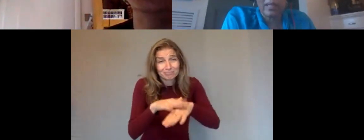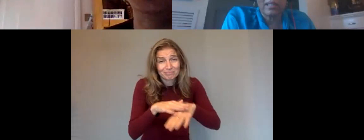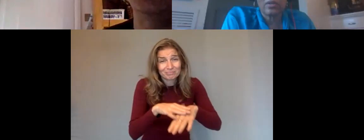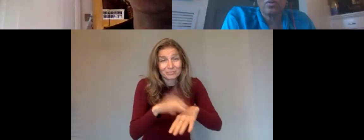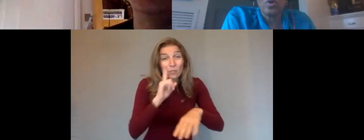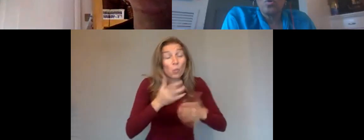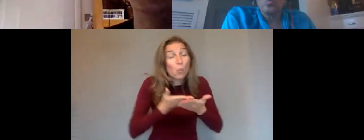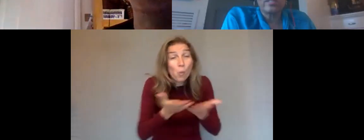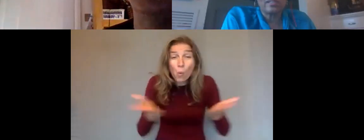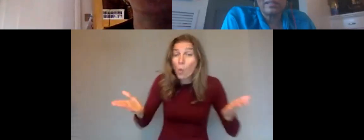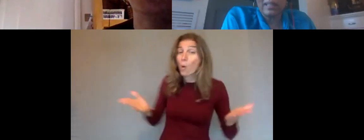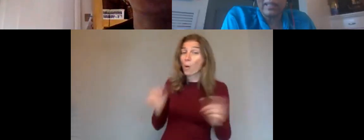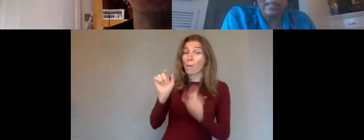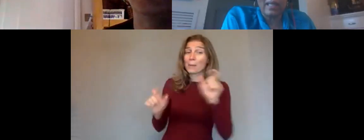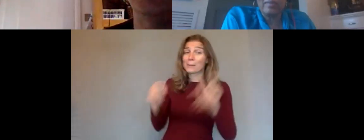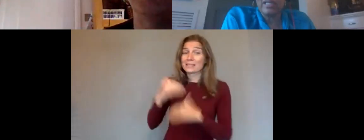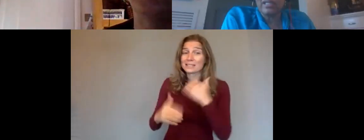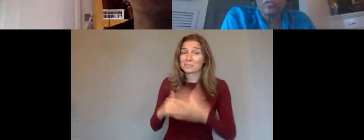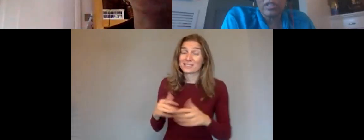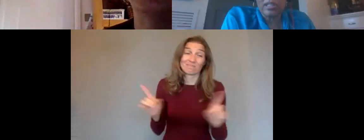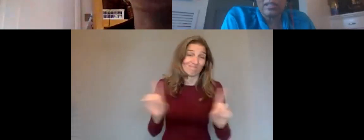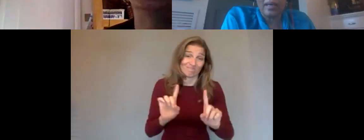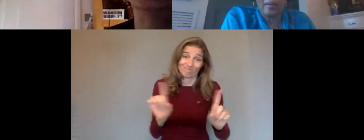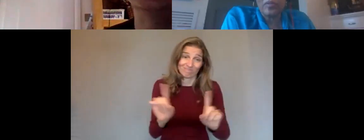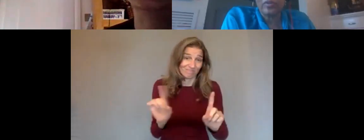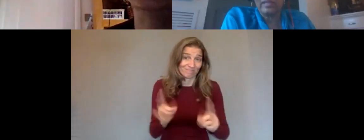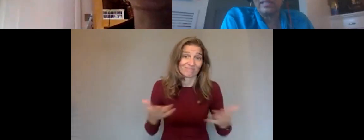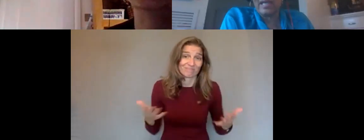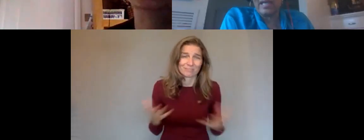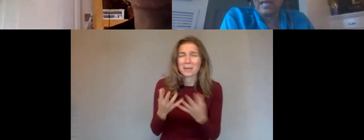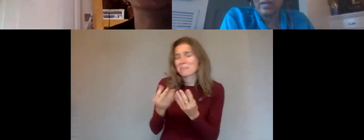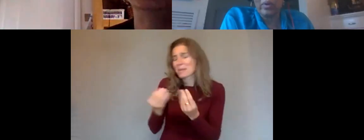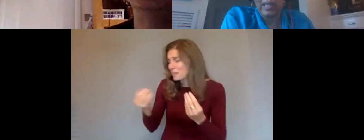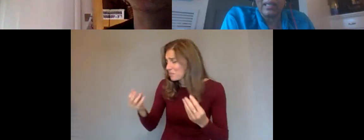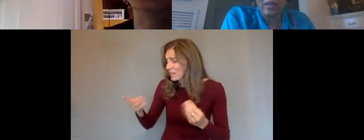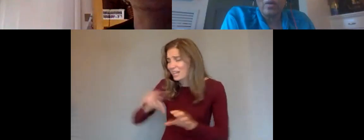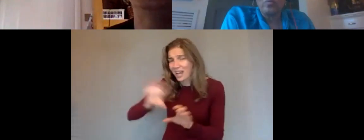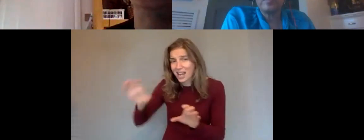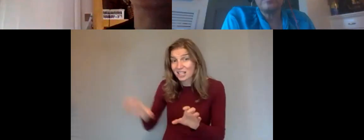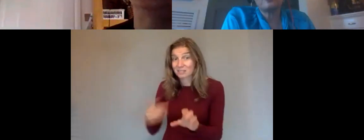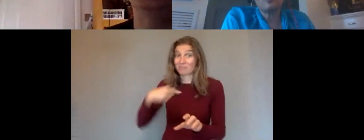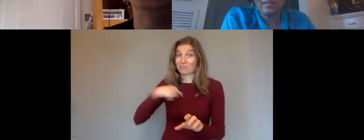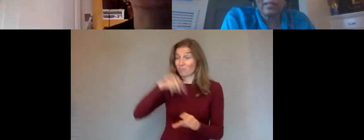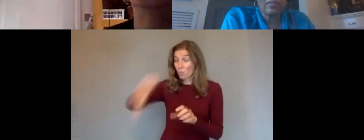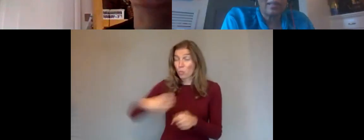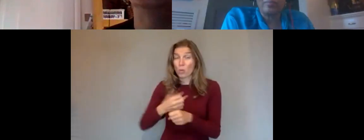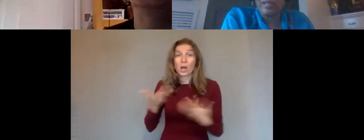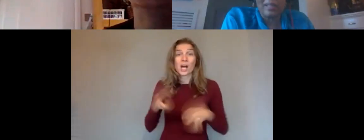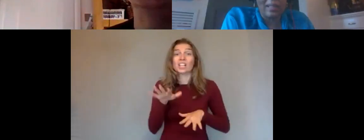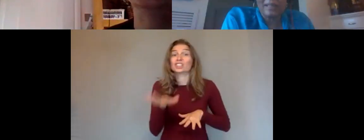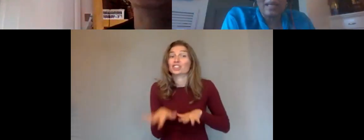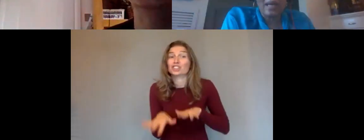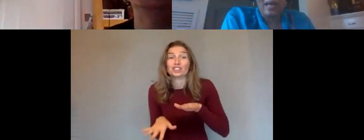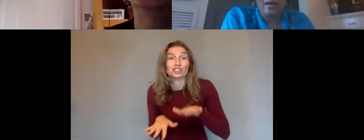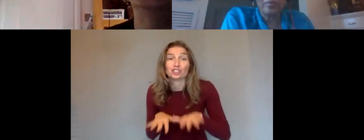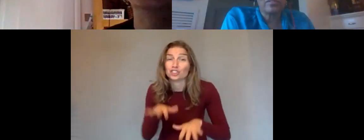disabilities, right? So we're still dealing in many countries, certainly that I work in, where people are struggling to get the